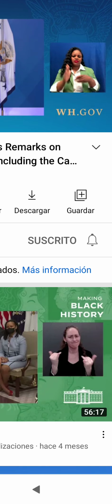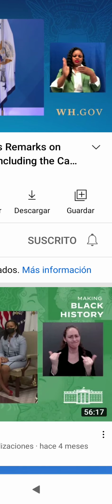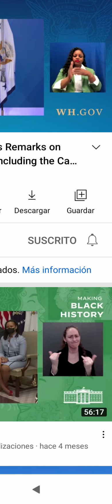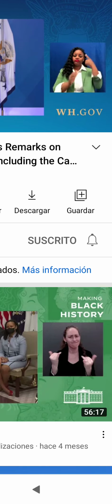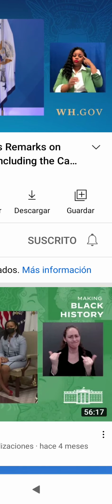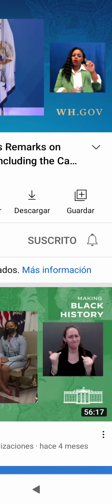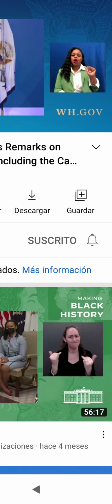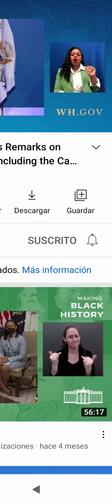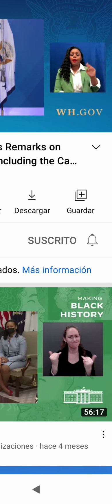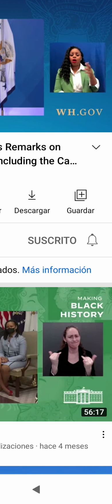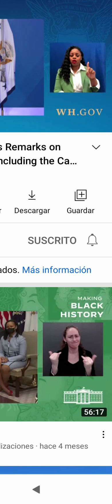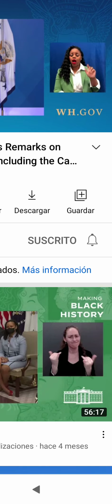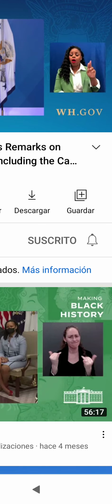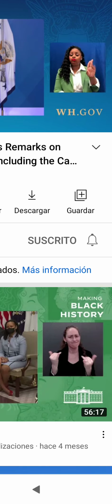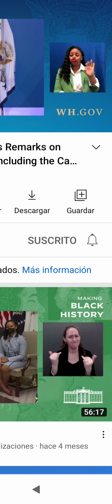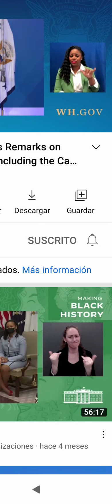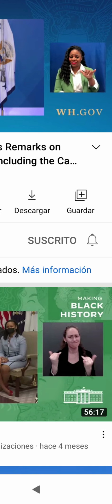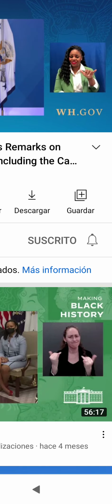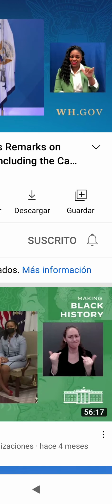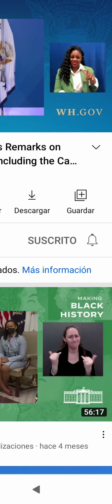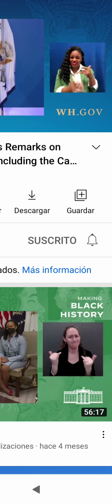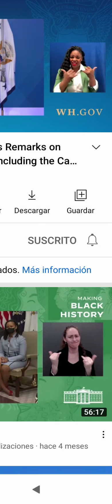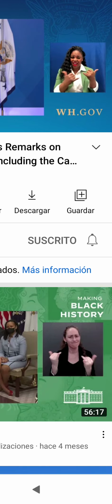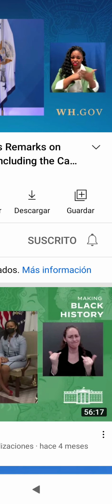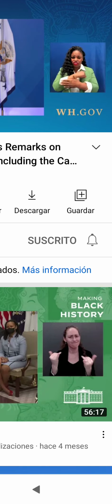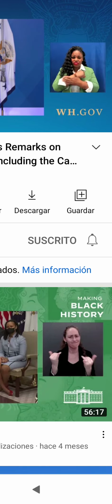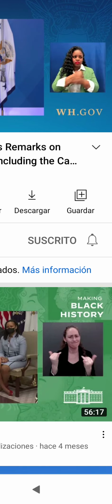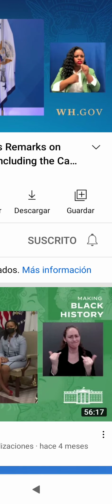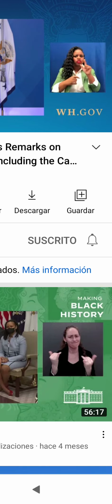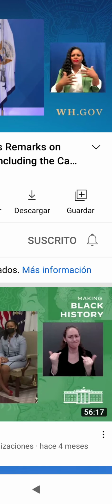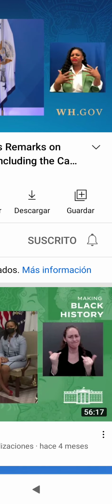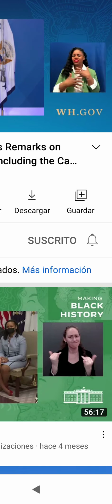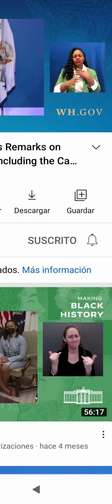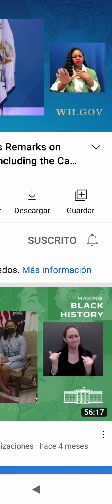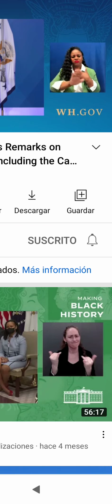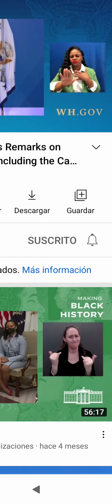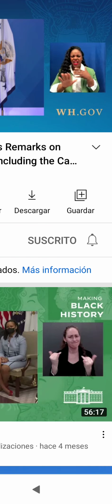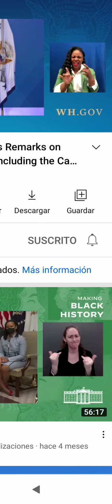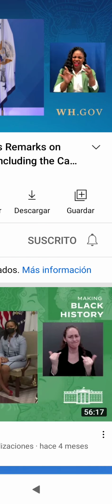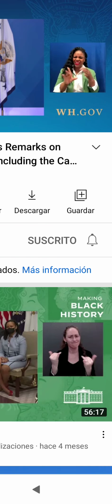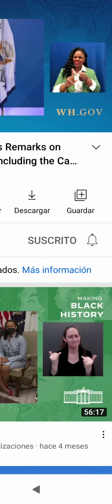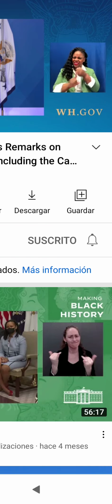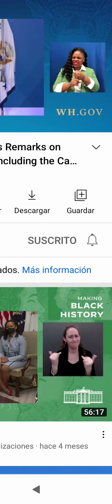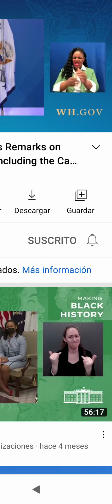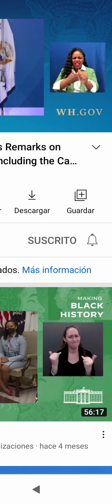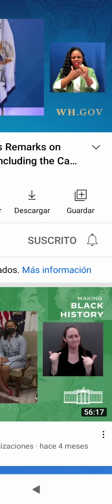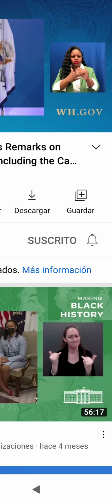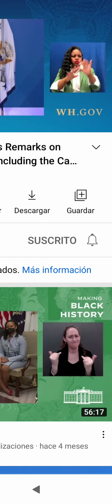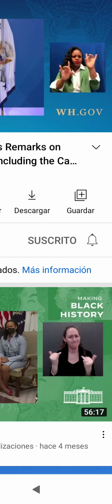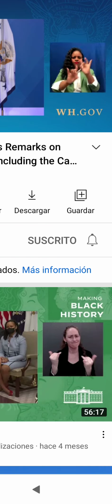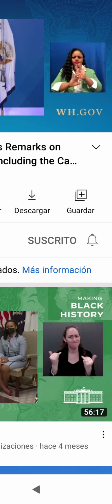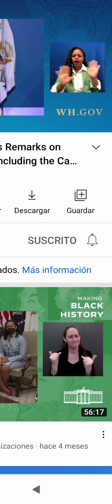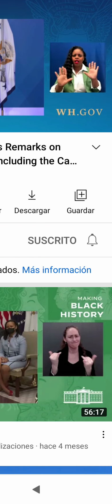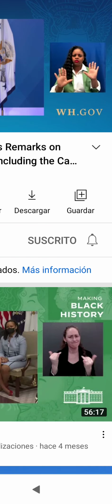country should have to fear hate-fueled violence. No one should fear that they